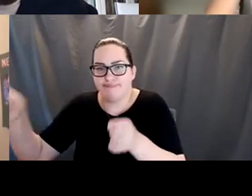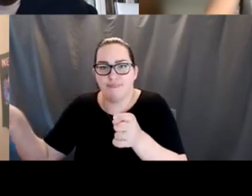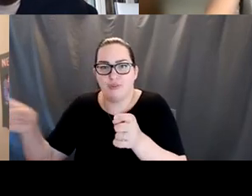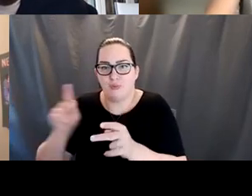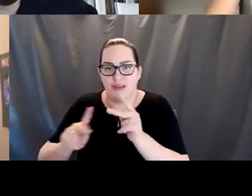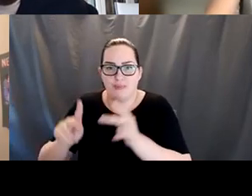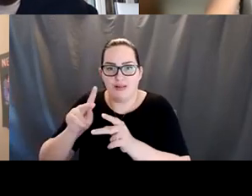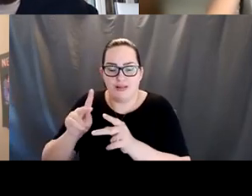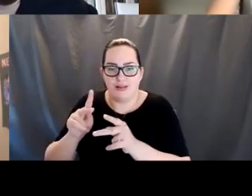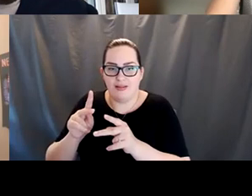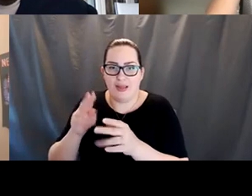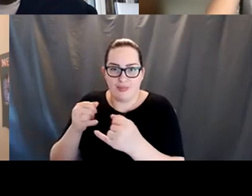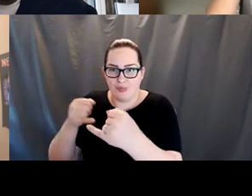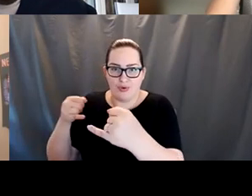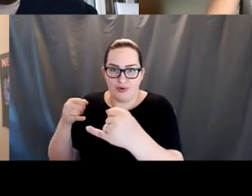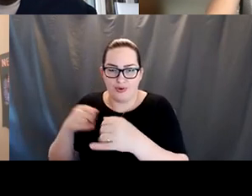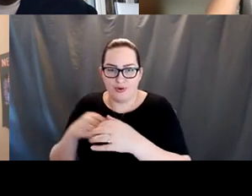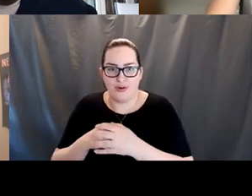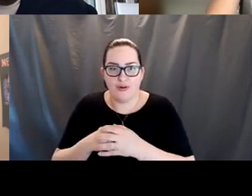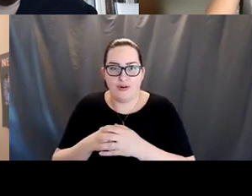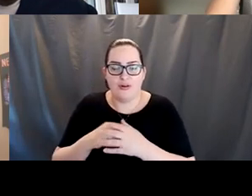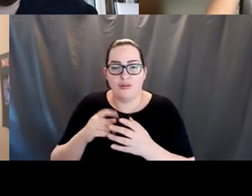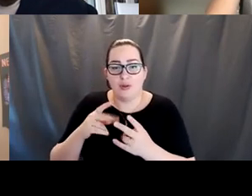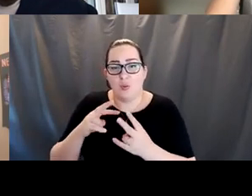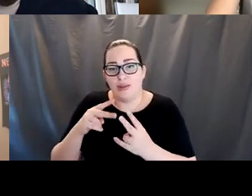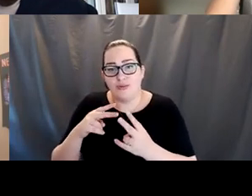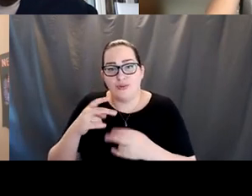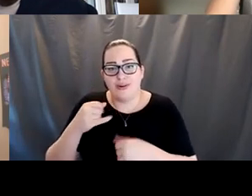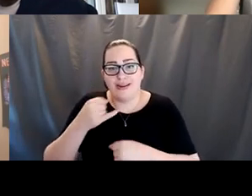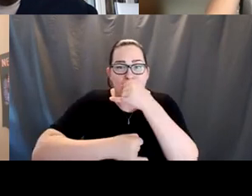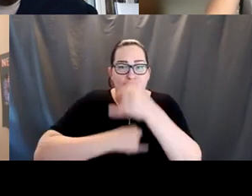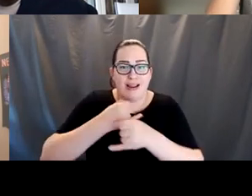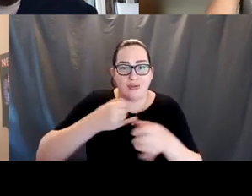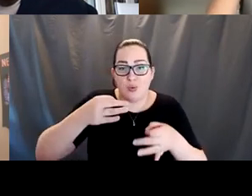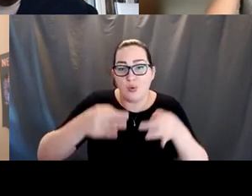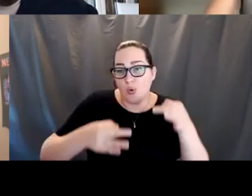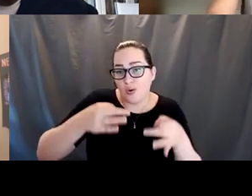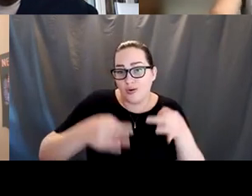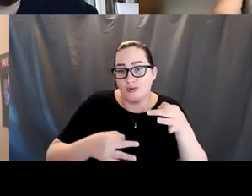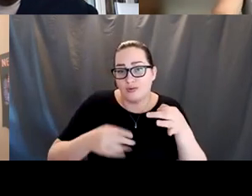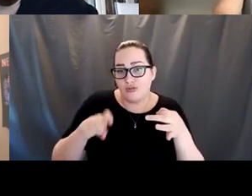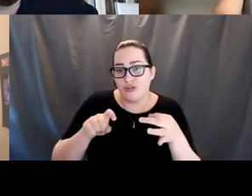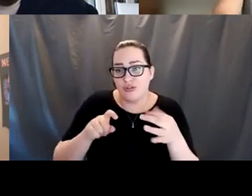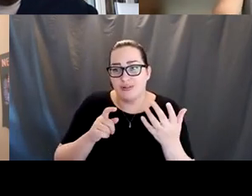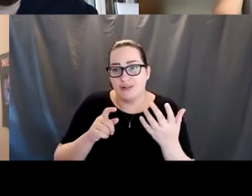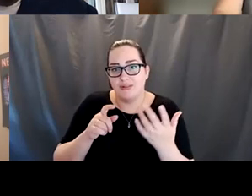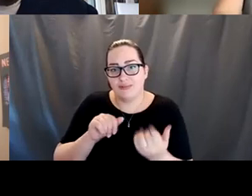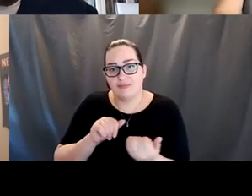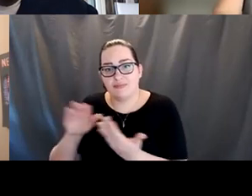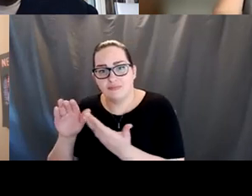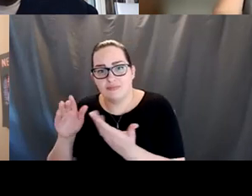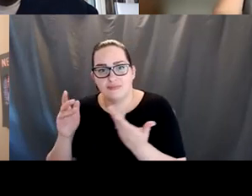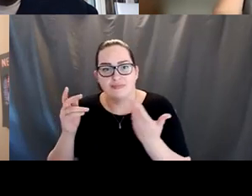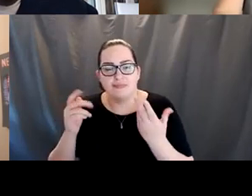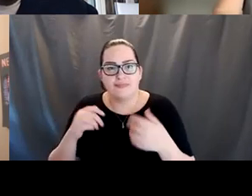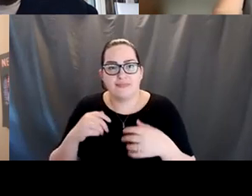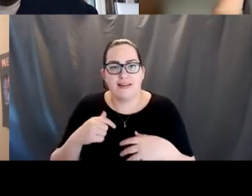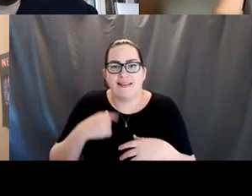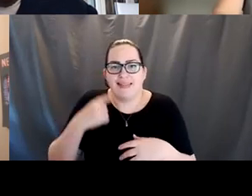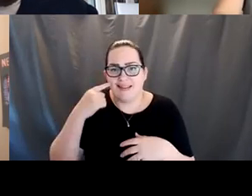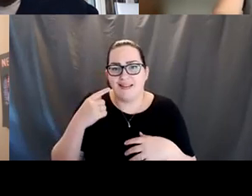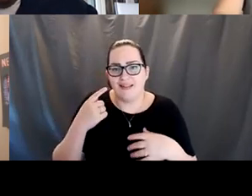explain what we're doing. So that's one thing I've been trying to do on my Chill site, is kind of give the backstory of the decisions that I made and the